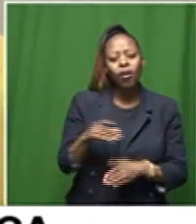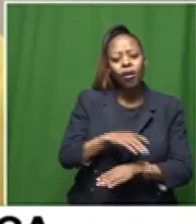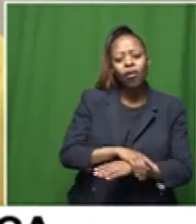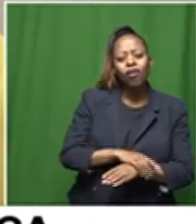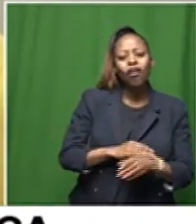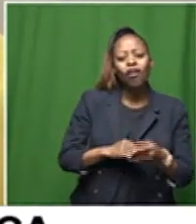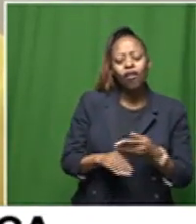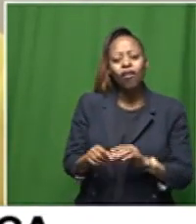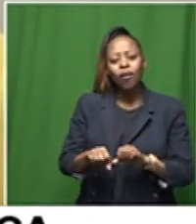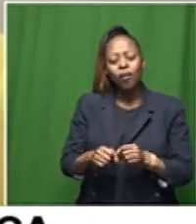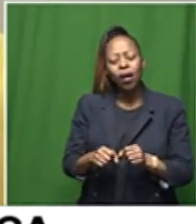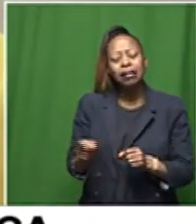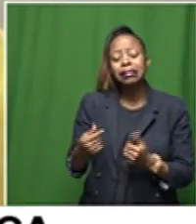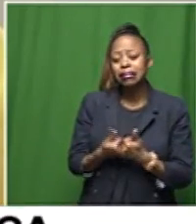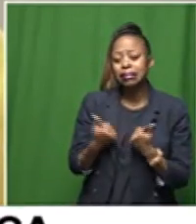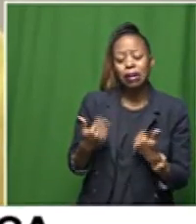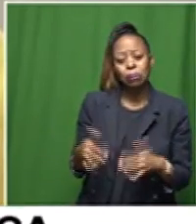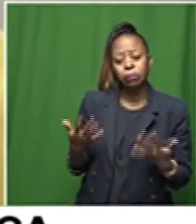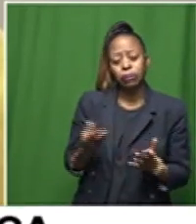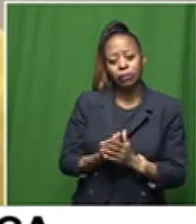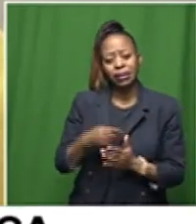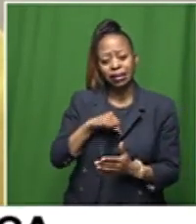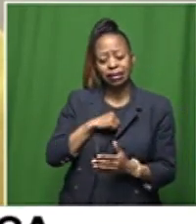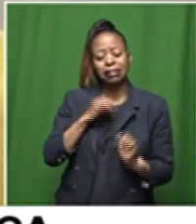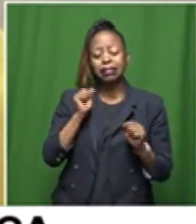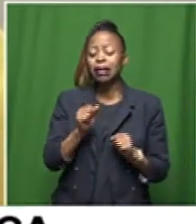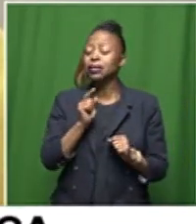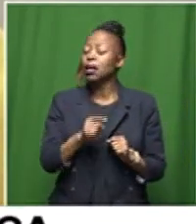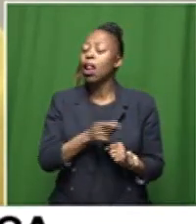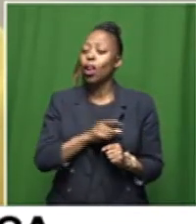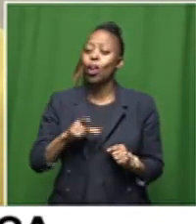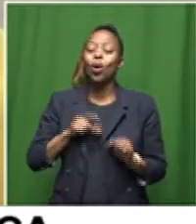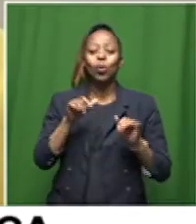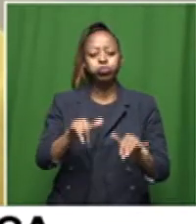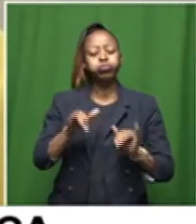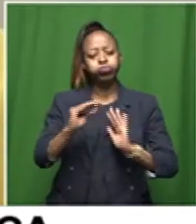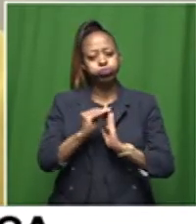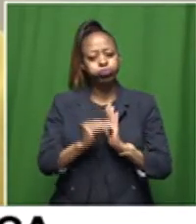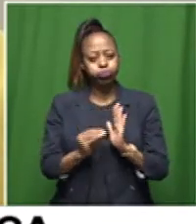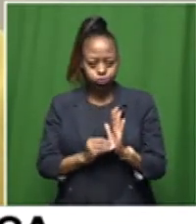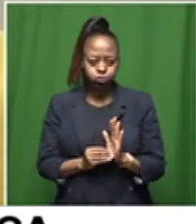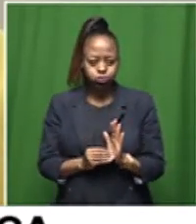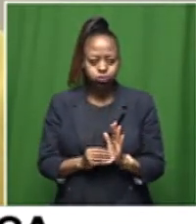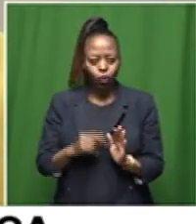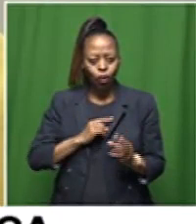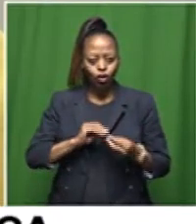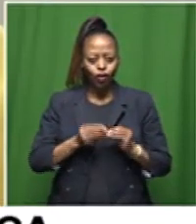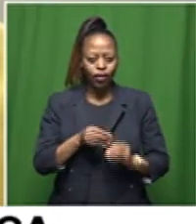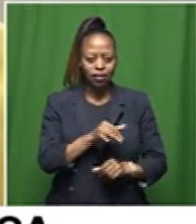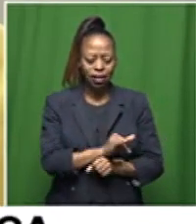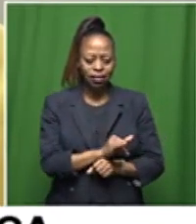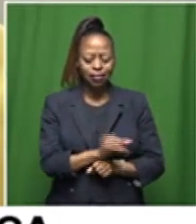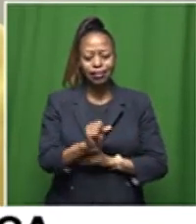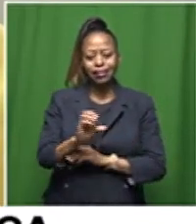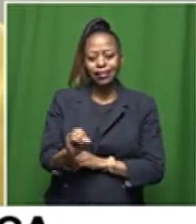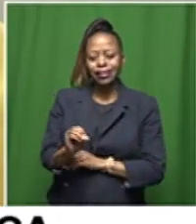Phophi. It's also a challenge with us. That is the one that has the longest waiting period when it comes to orthopedics.